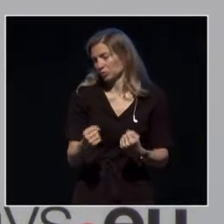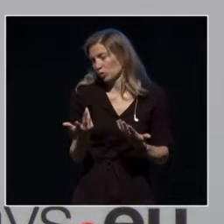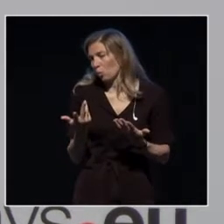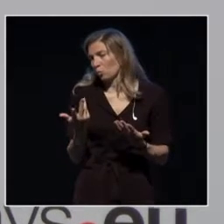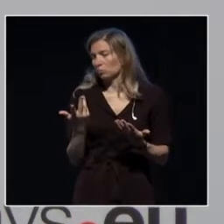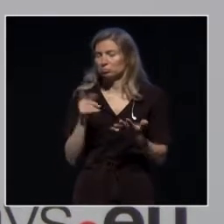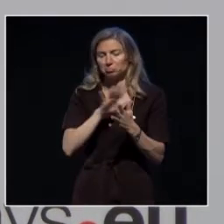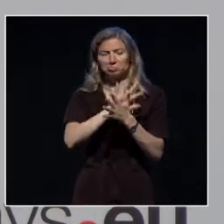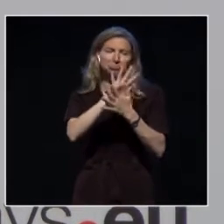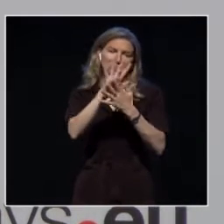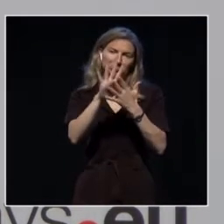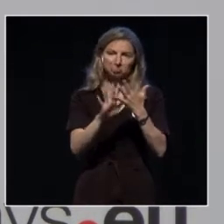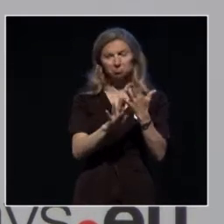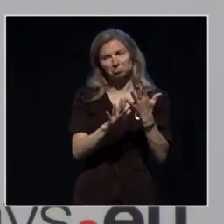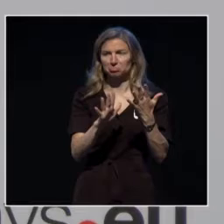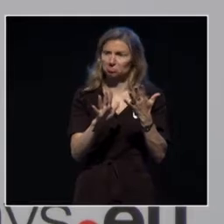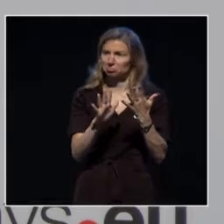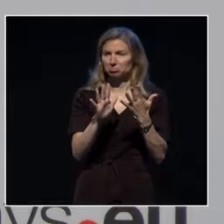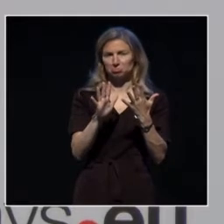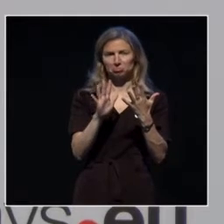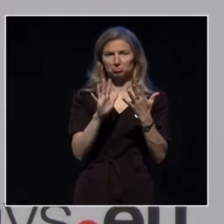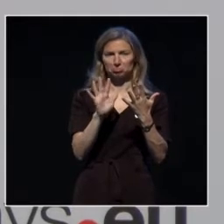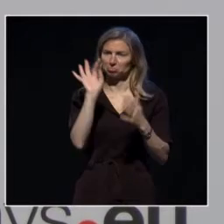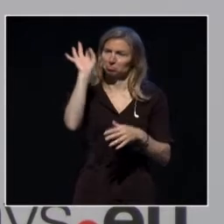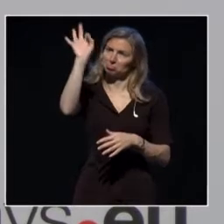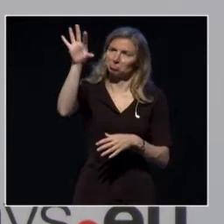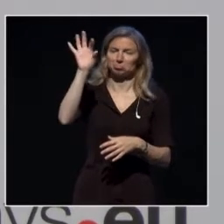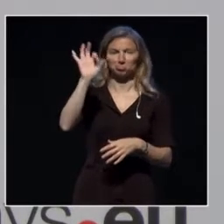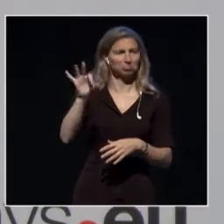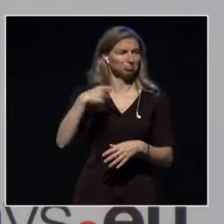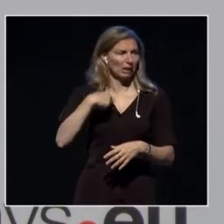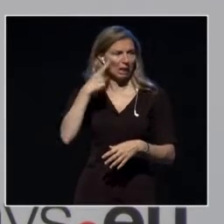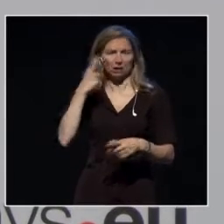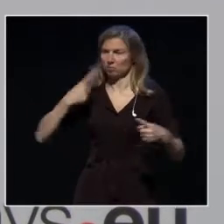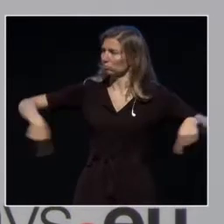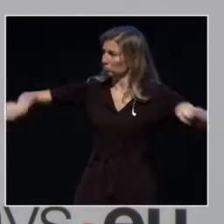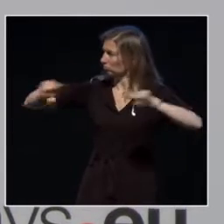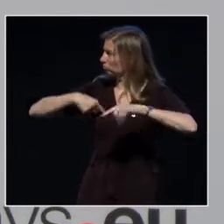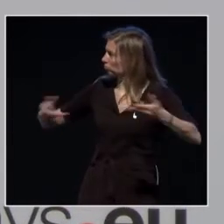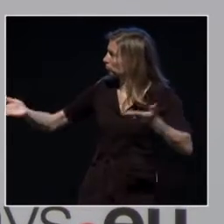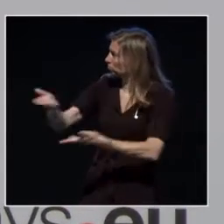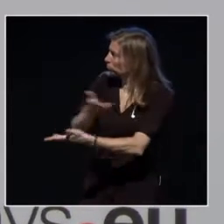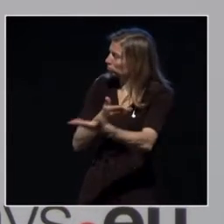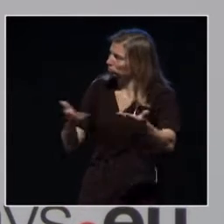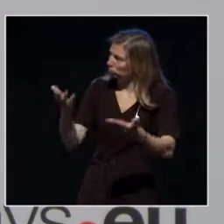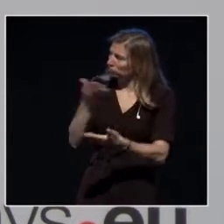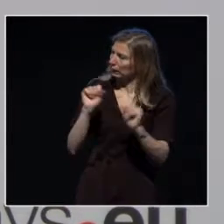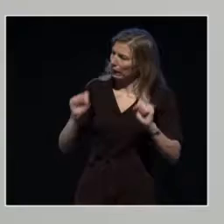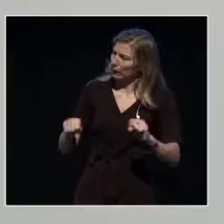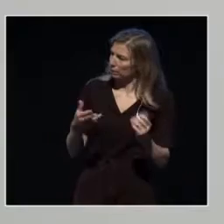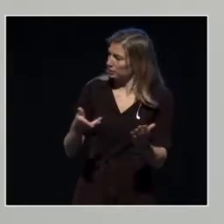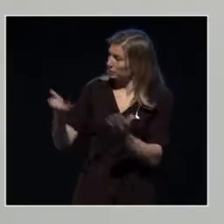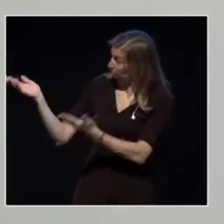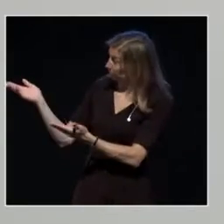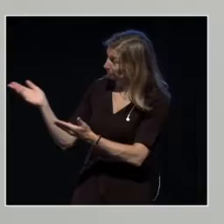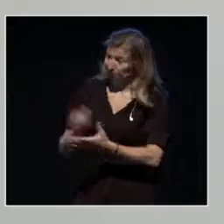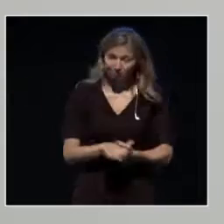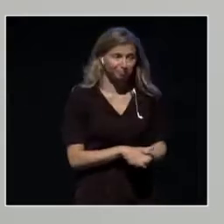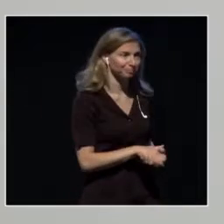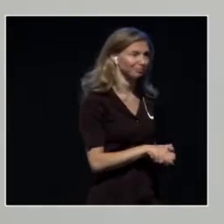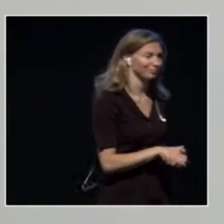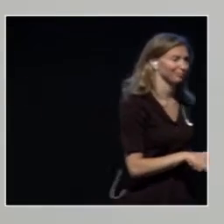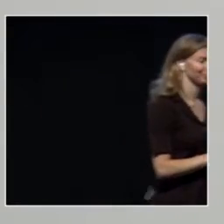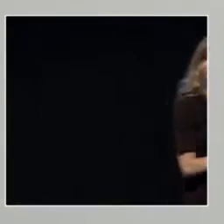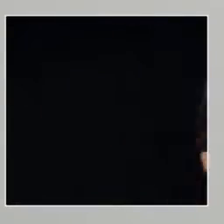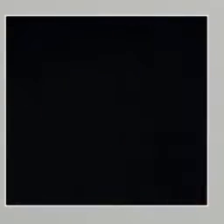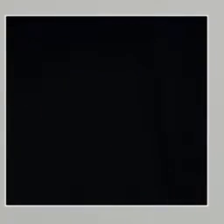some points that I think we ought to discuss, and I will turn it back to you. Thank you very